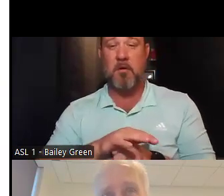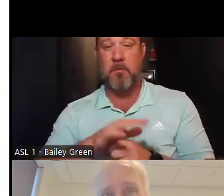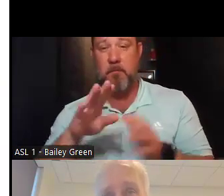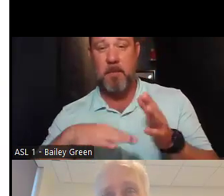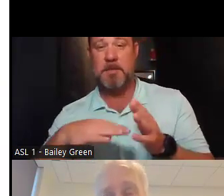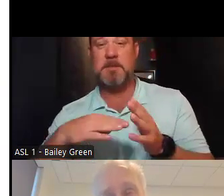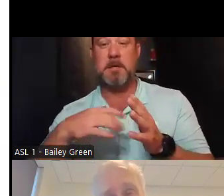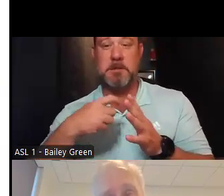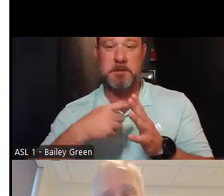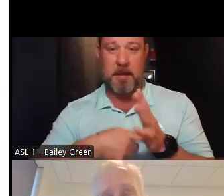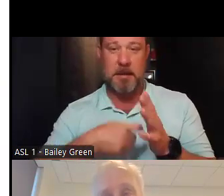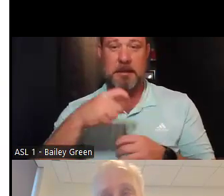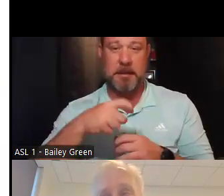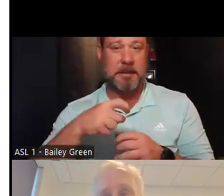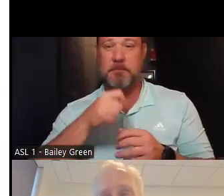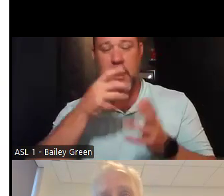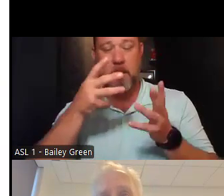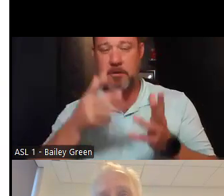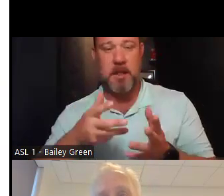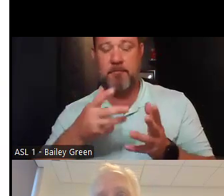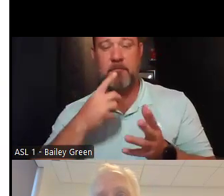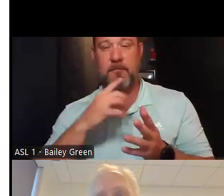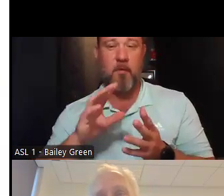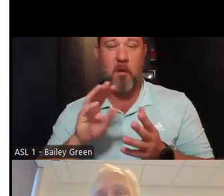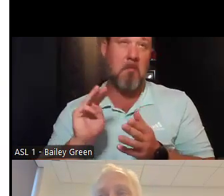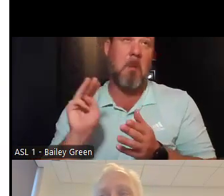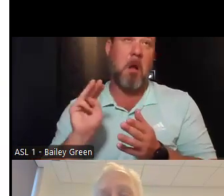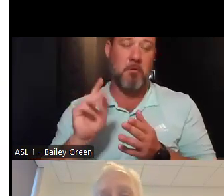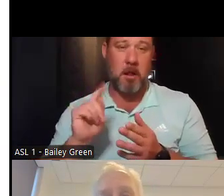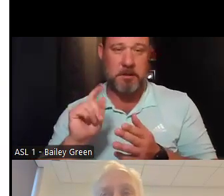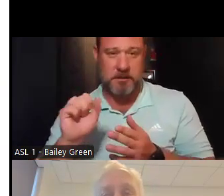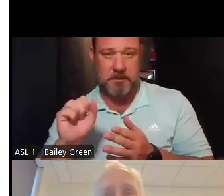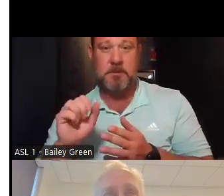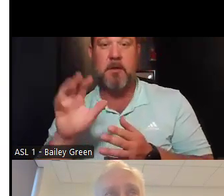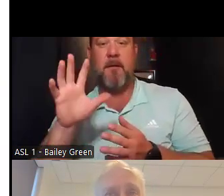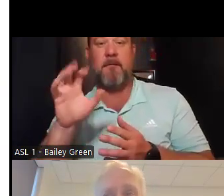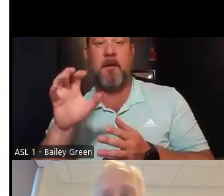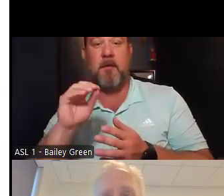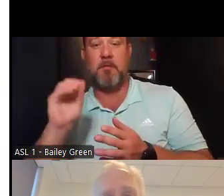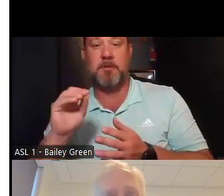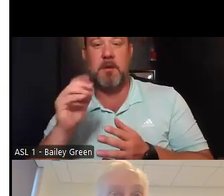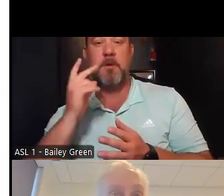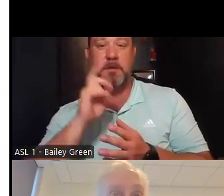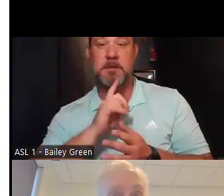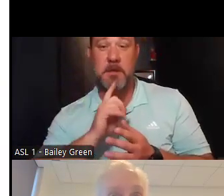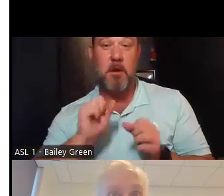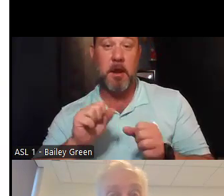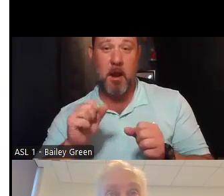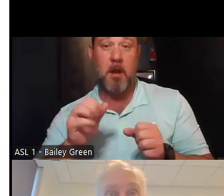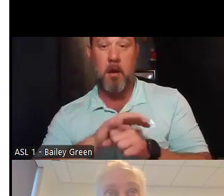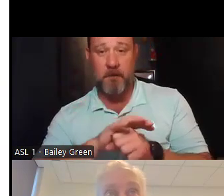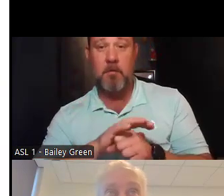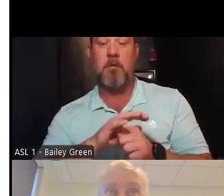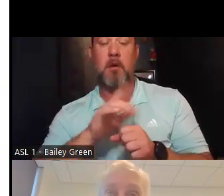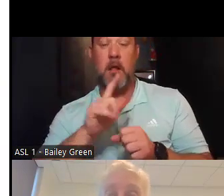basic spending needs, but again, not much left over for even moderate LTSS. At 500%, we're seeing that single people can cover a substantial